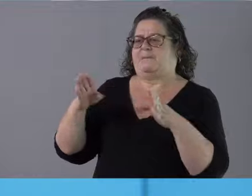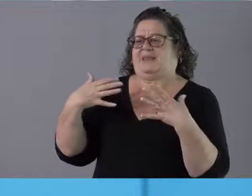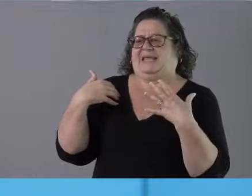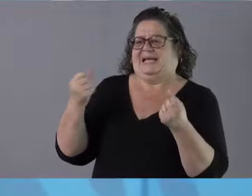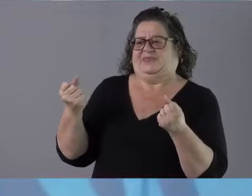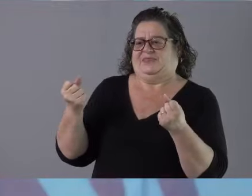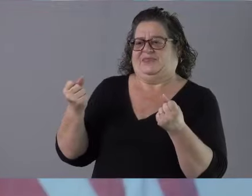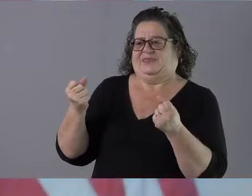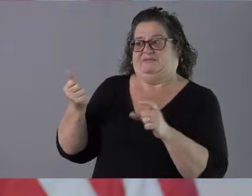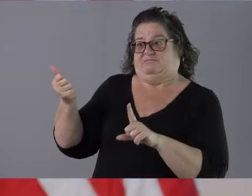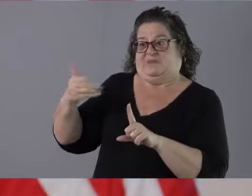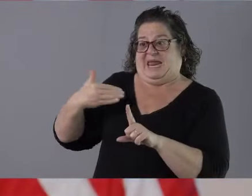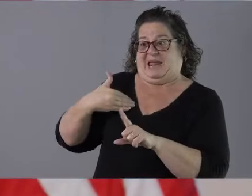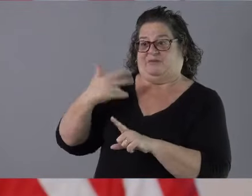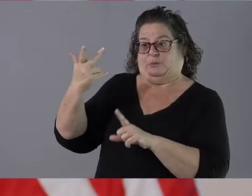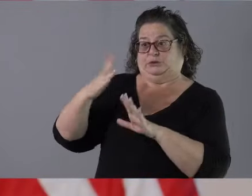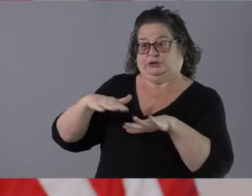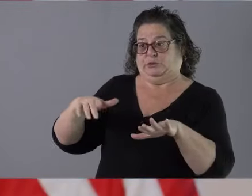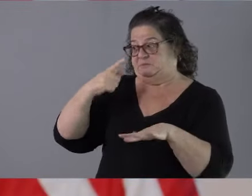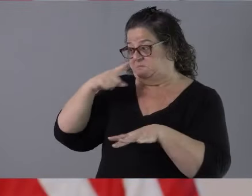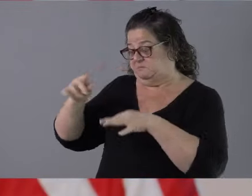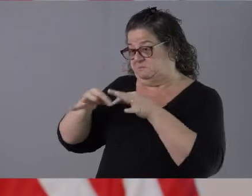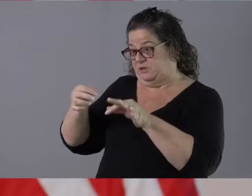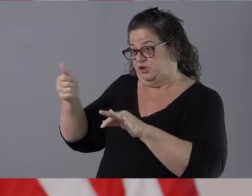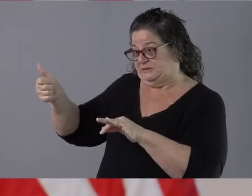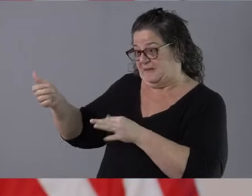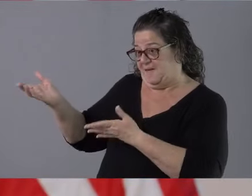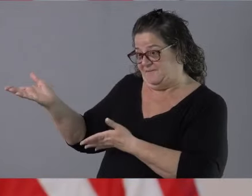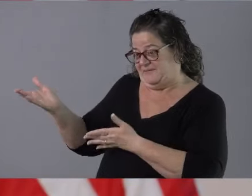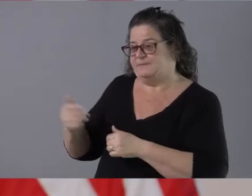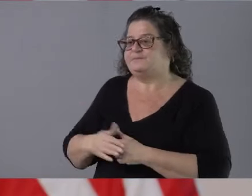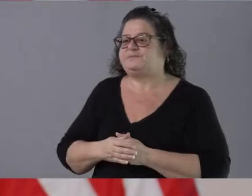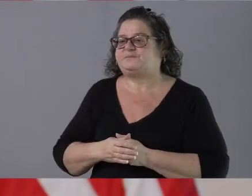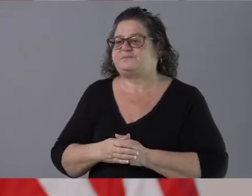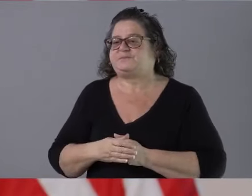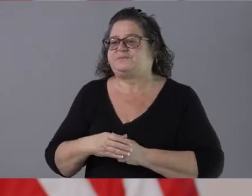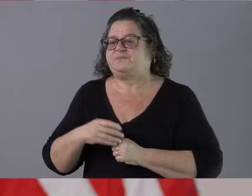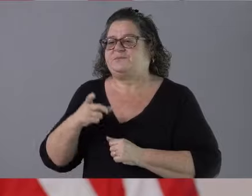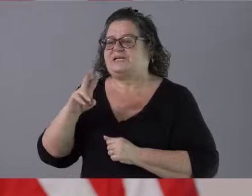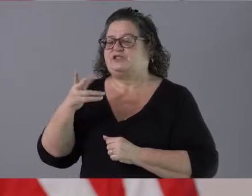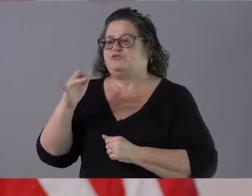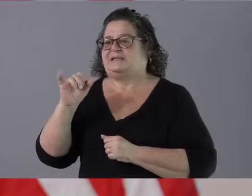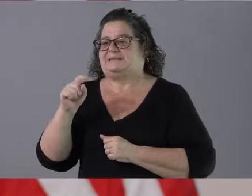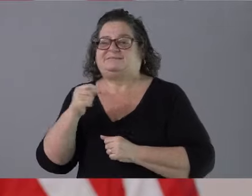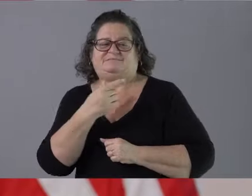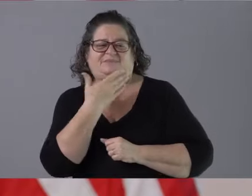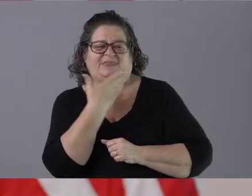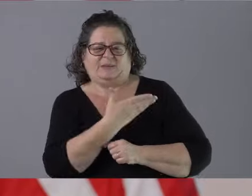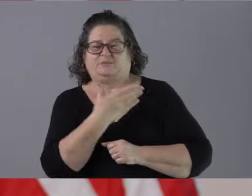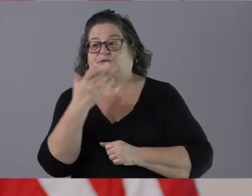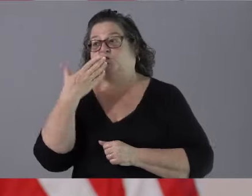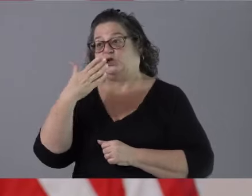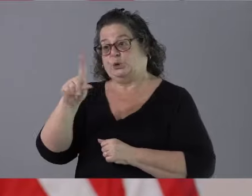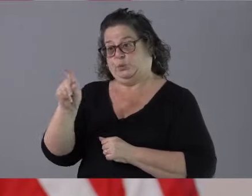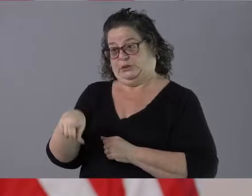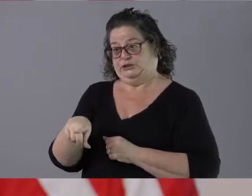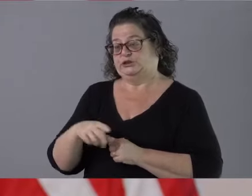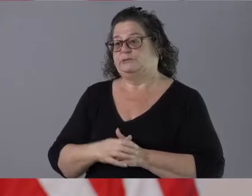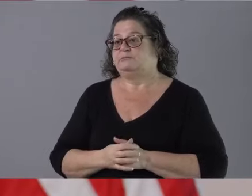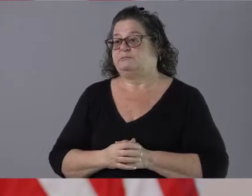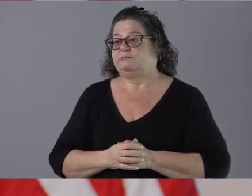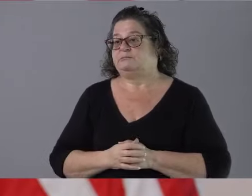health perspective, please? So thank you. Yeah, that's a great question. And right now, we had to just make the